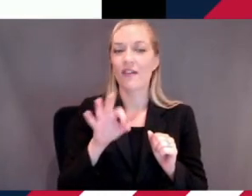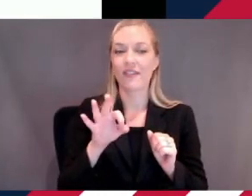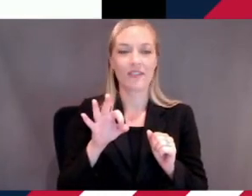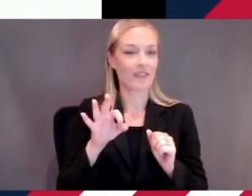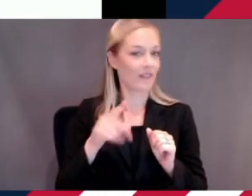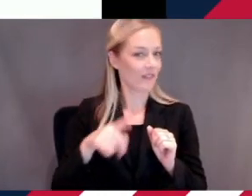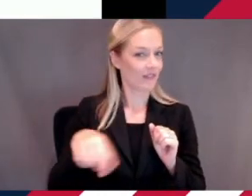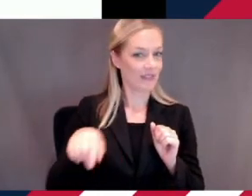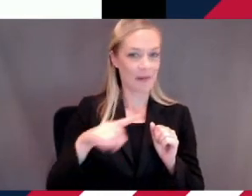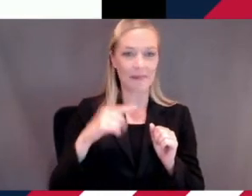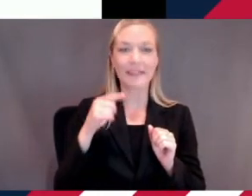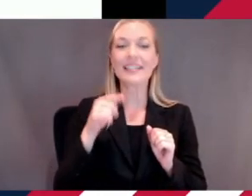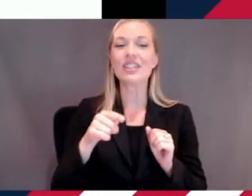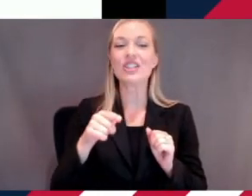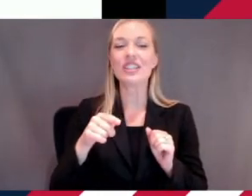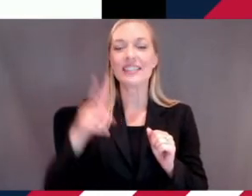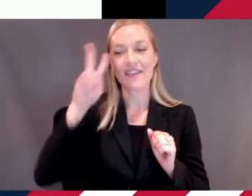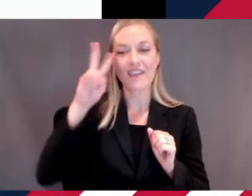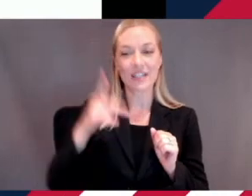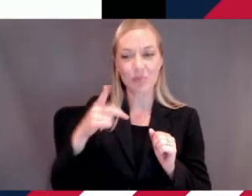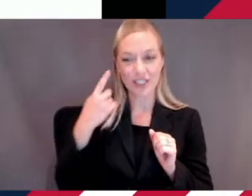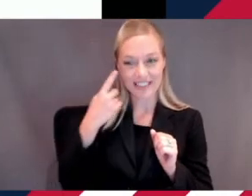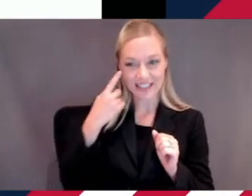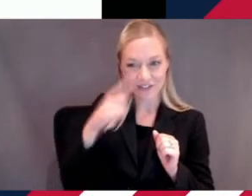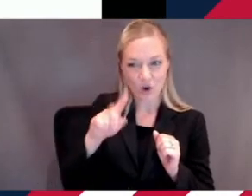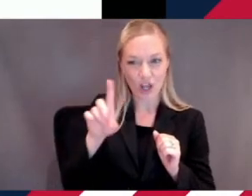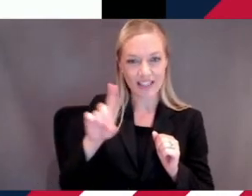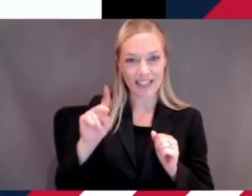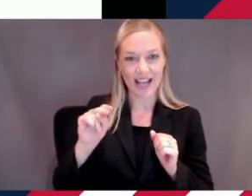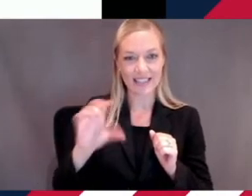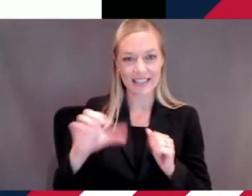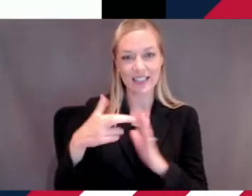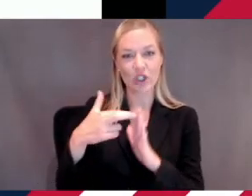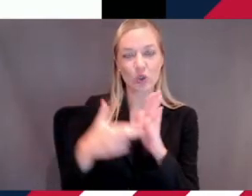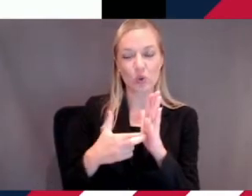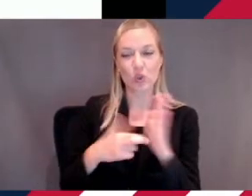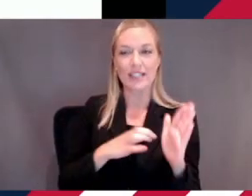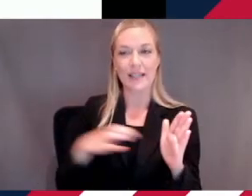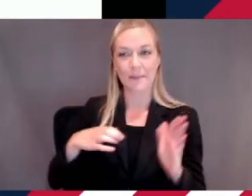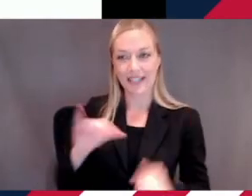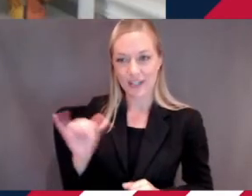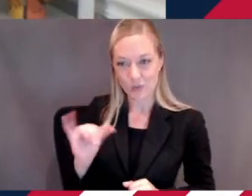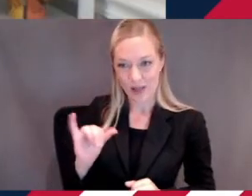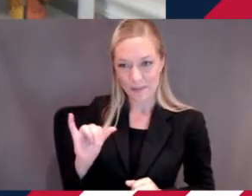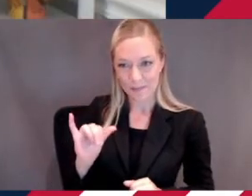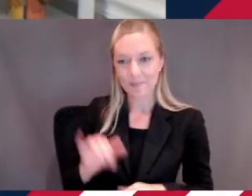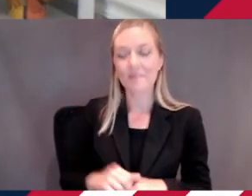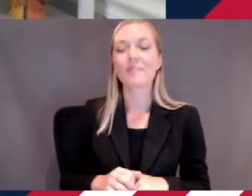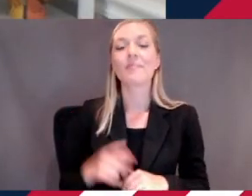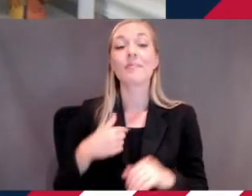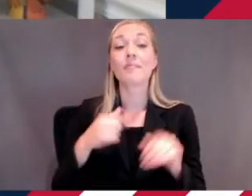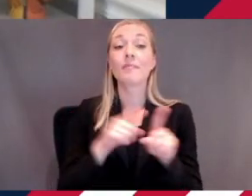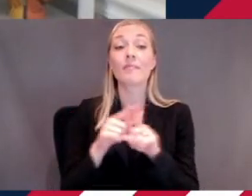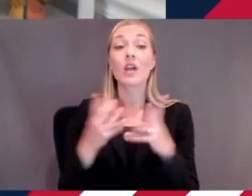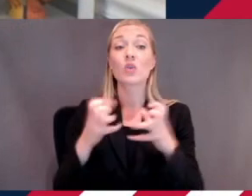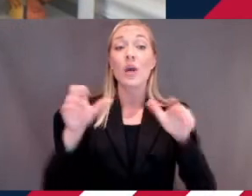Rules and Bylaws Committee as well. I would also like to introduce to you the DNC